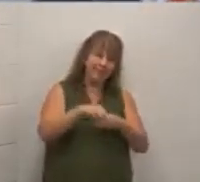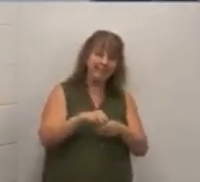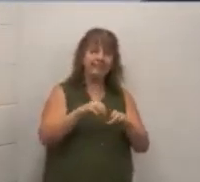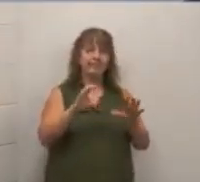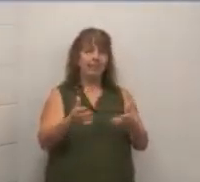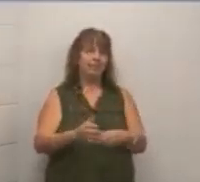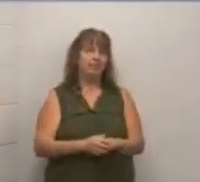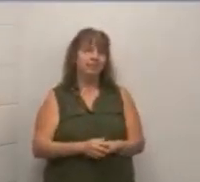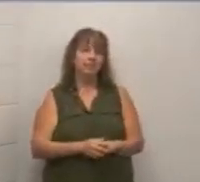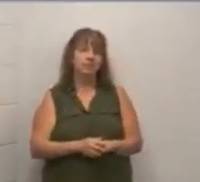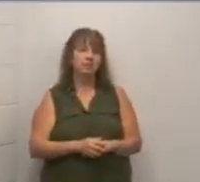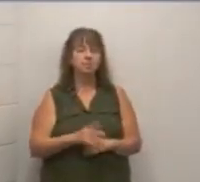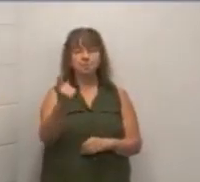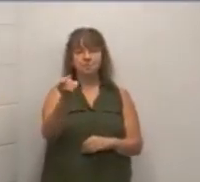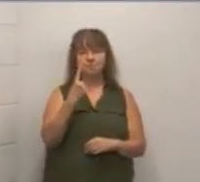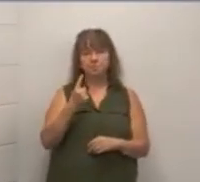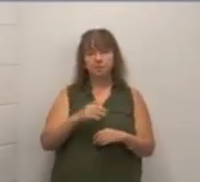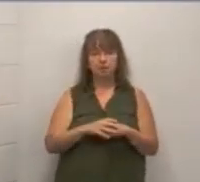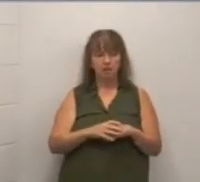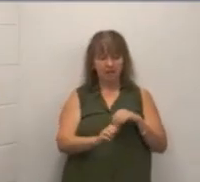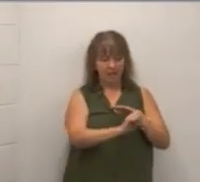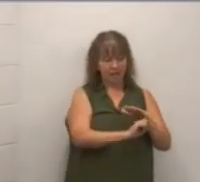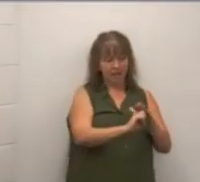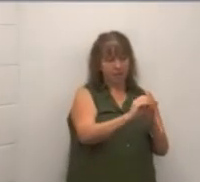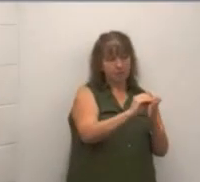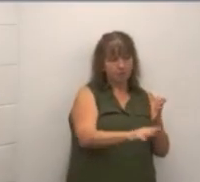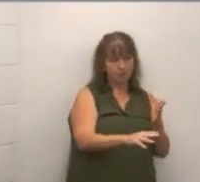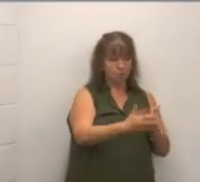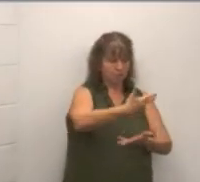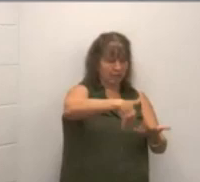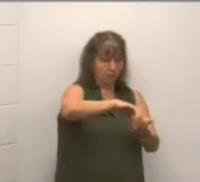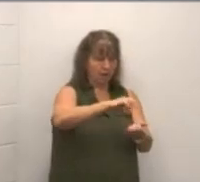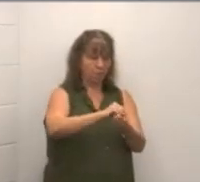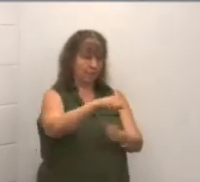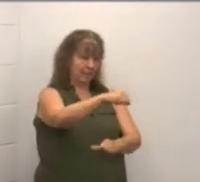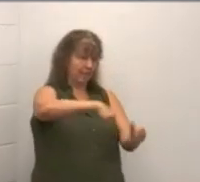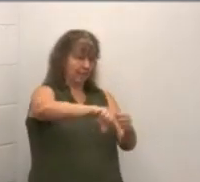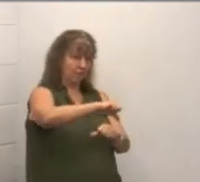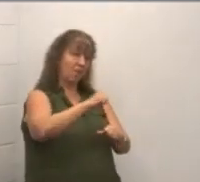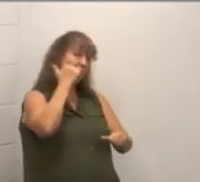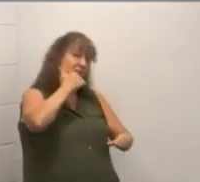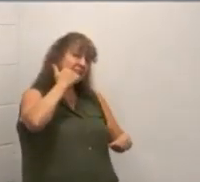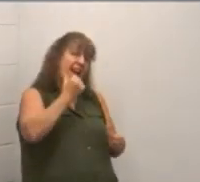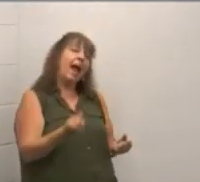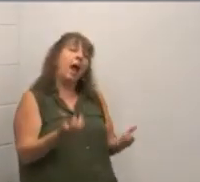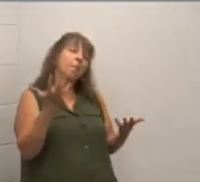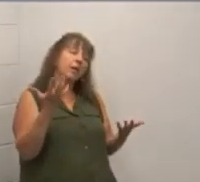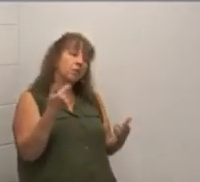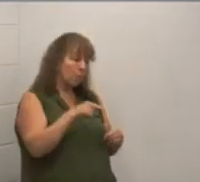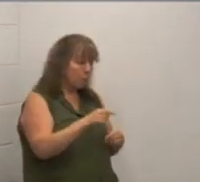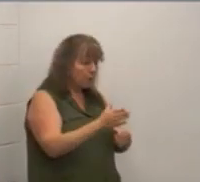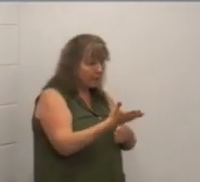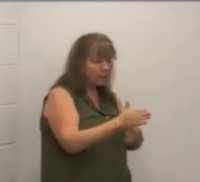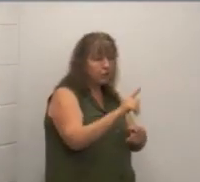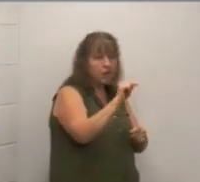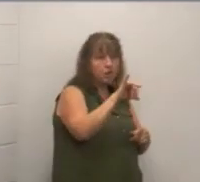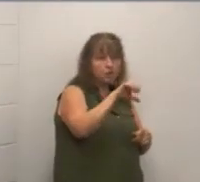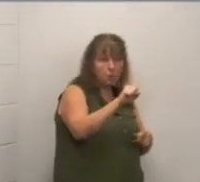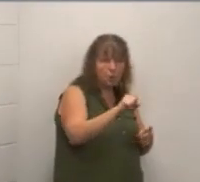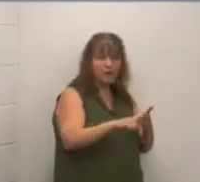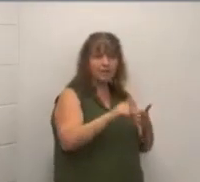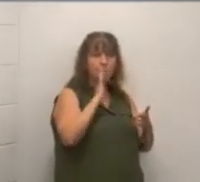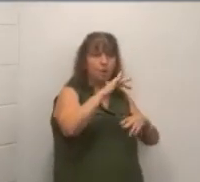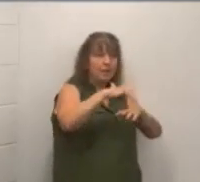How much interaction, if any, will elementary students have with each other on an average day? Will there be sharing of toys, manipulatives,